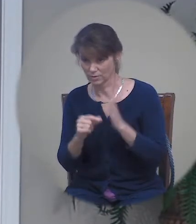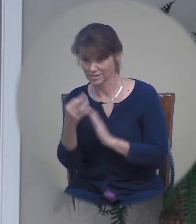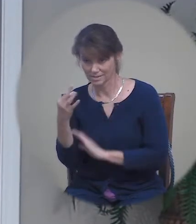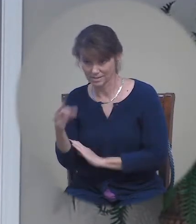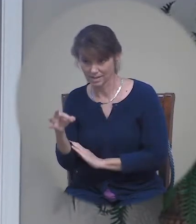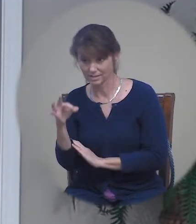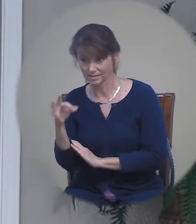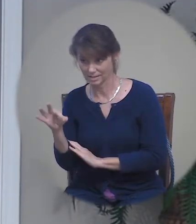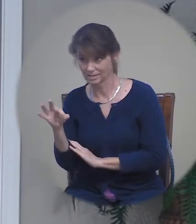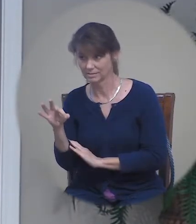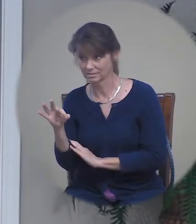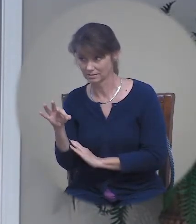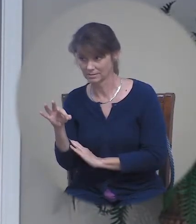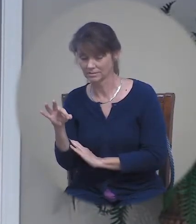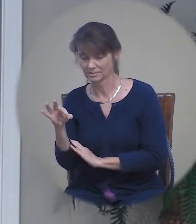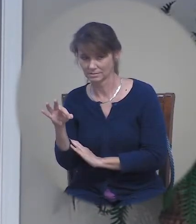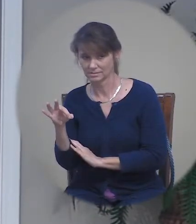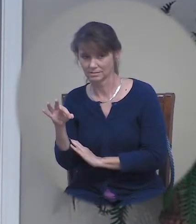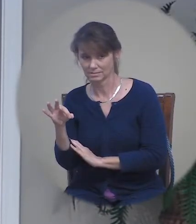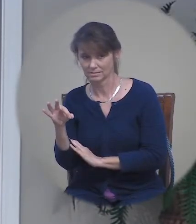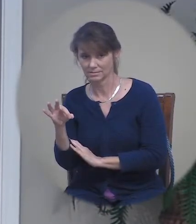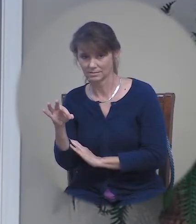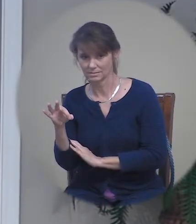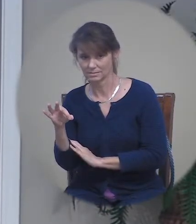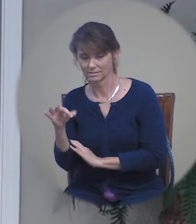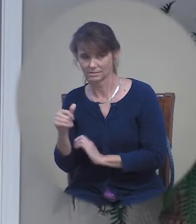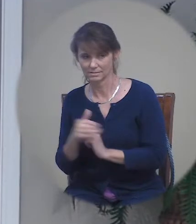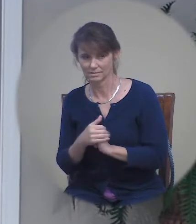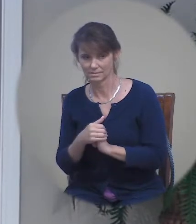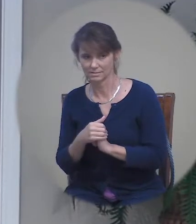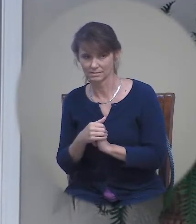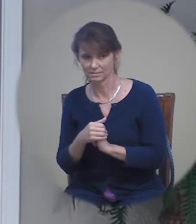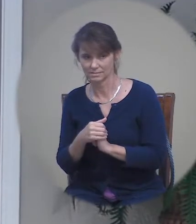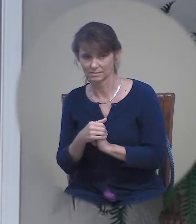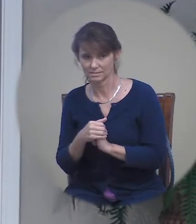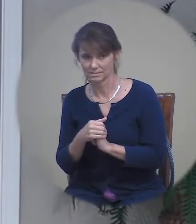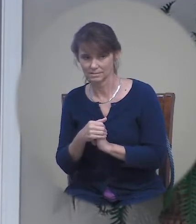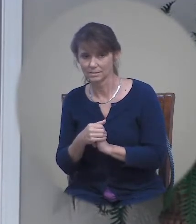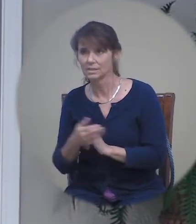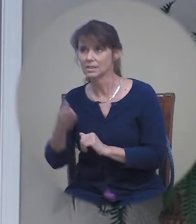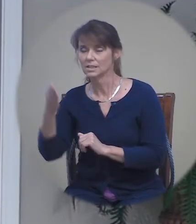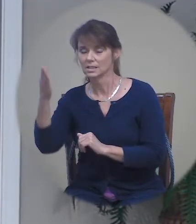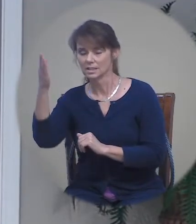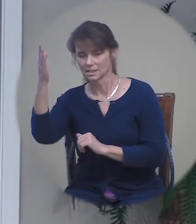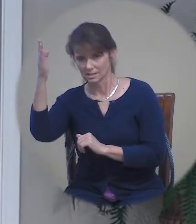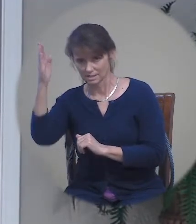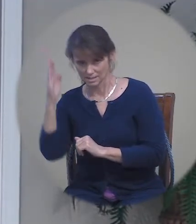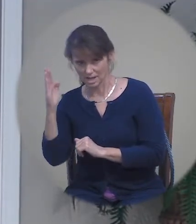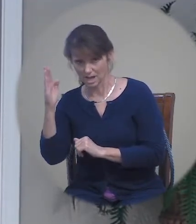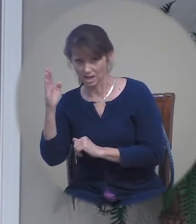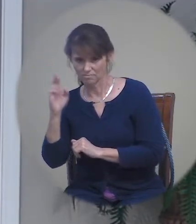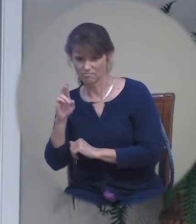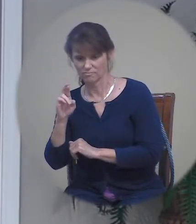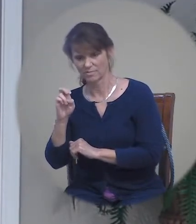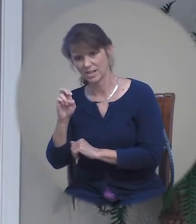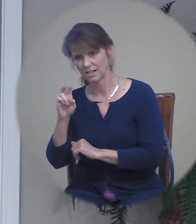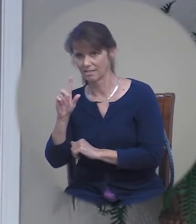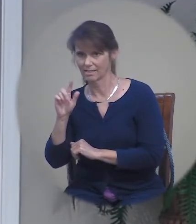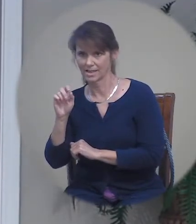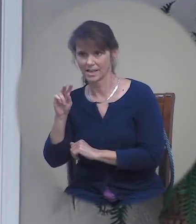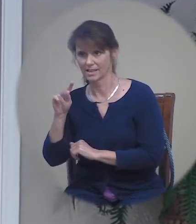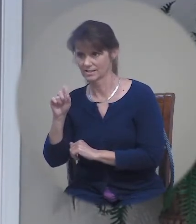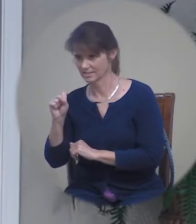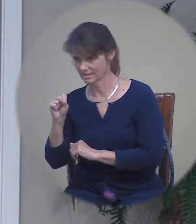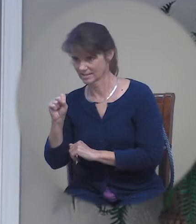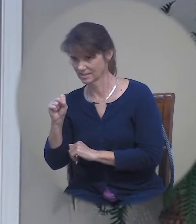19, I want to get everybody's thoughts here. So after God relents, but he says, because you have done